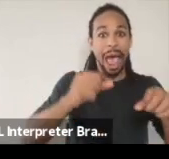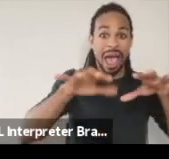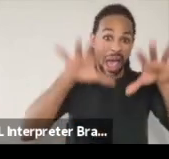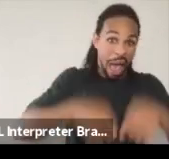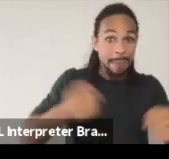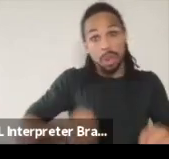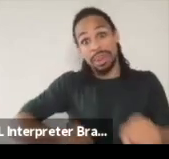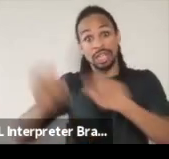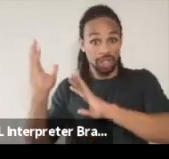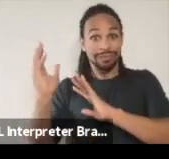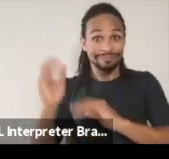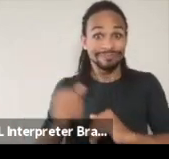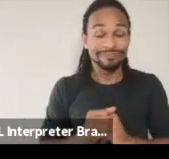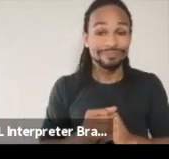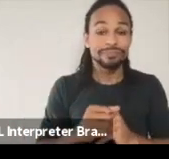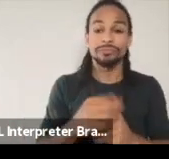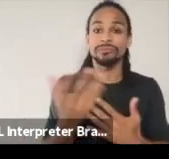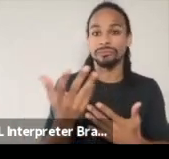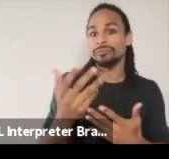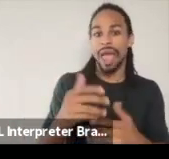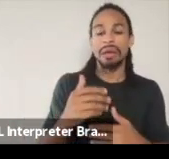that's up on the poll now.